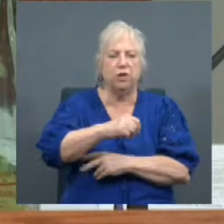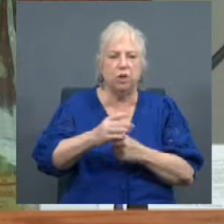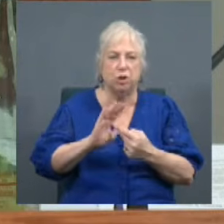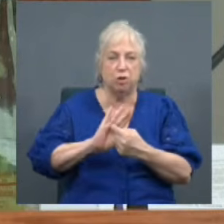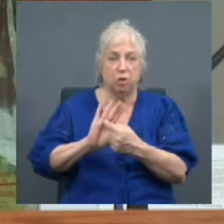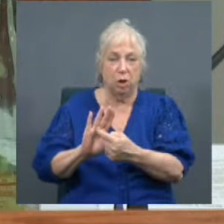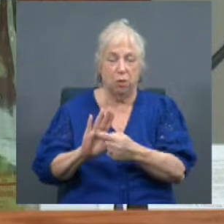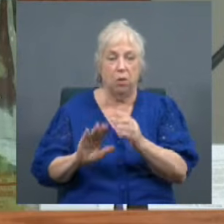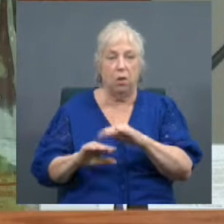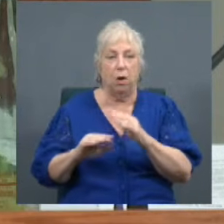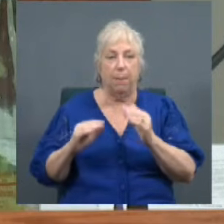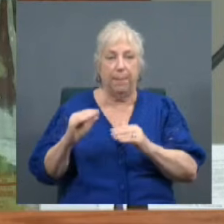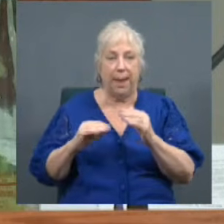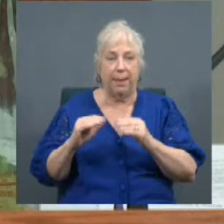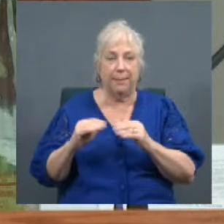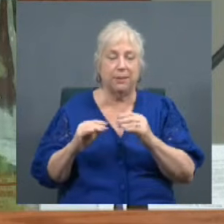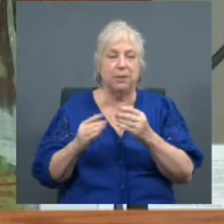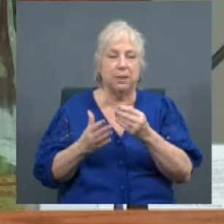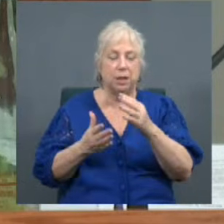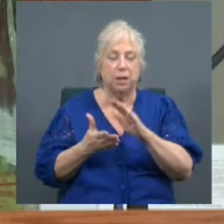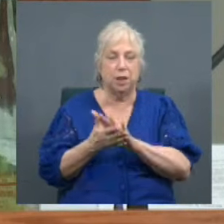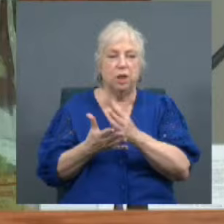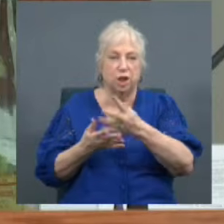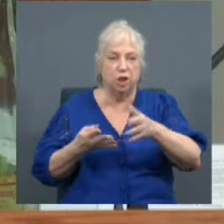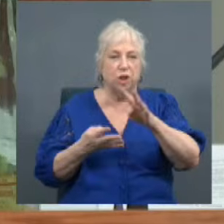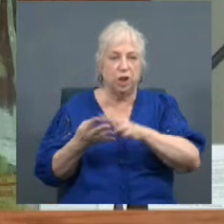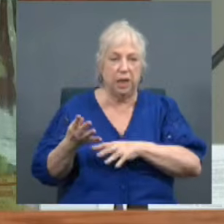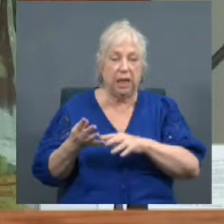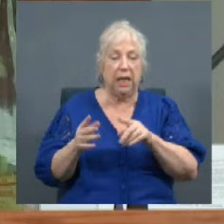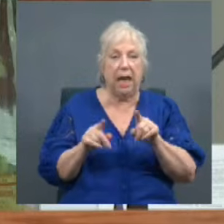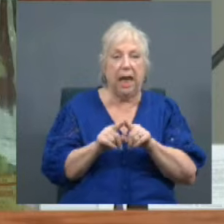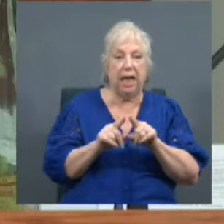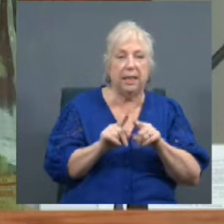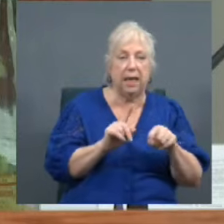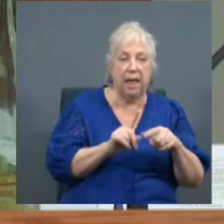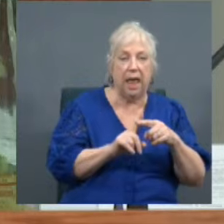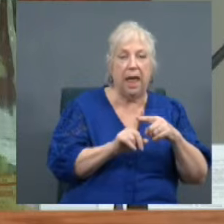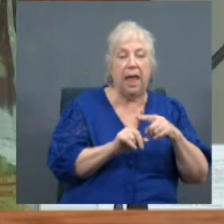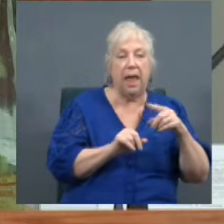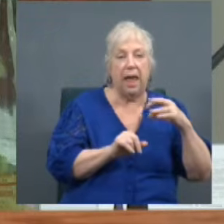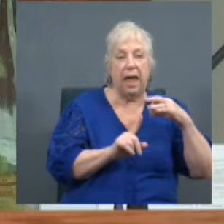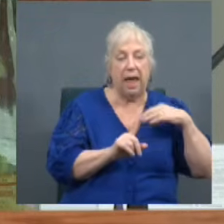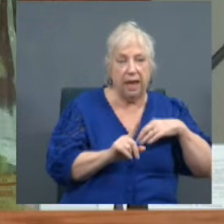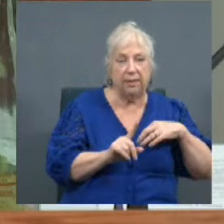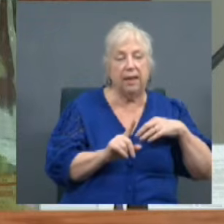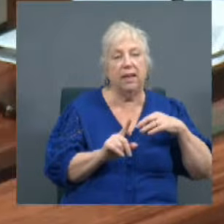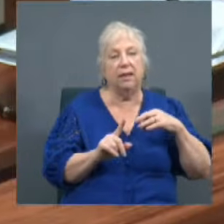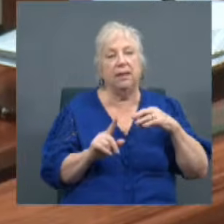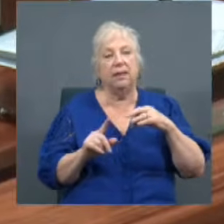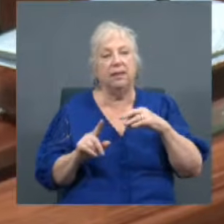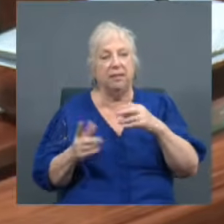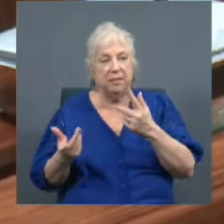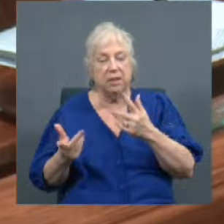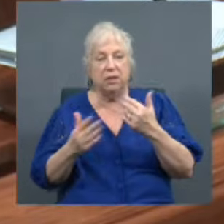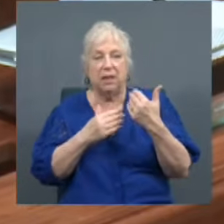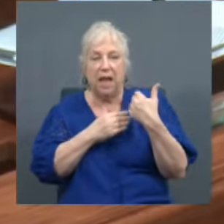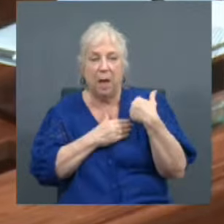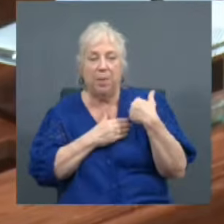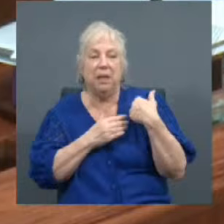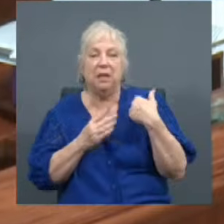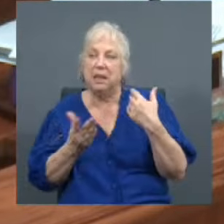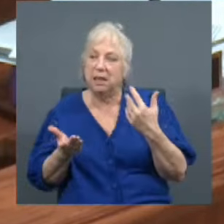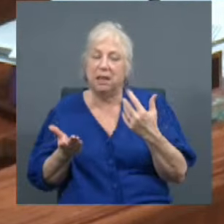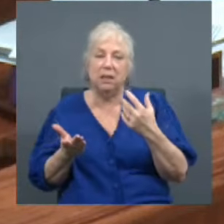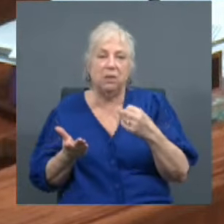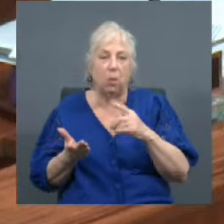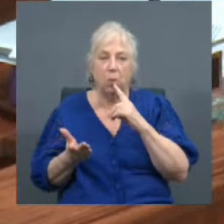sheet? Are they carried as assets, liabilities, both? I don't know the answer to that question. I don't know that they